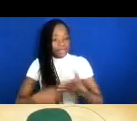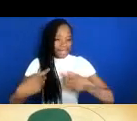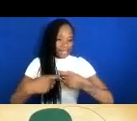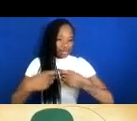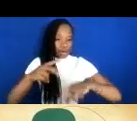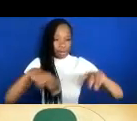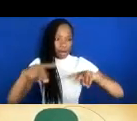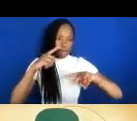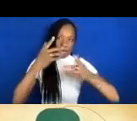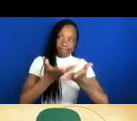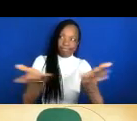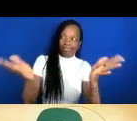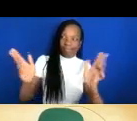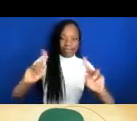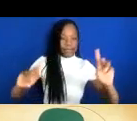world.